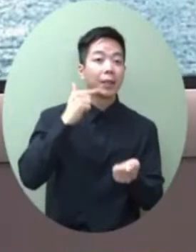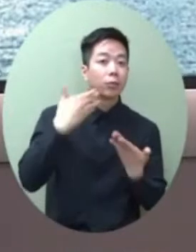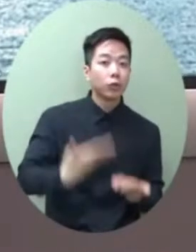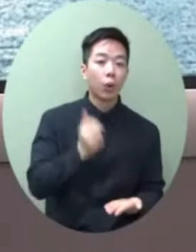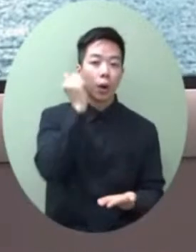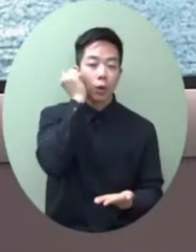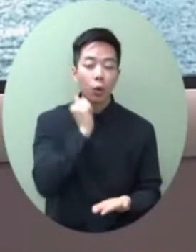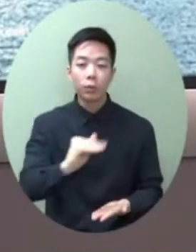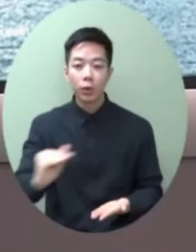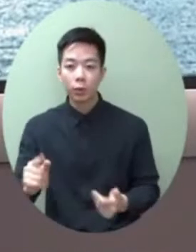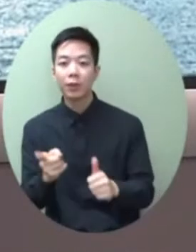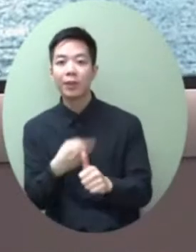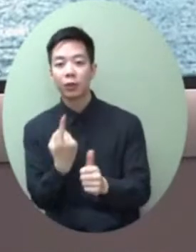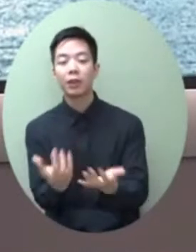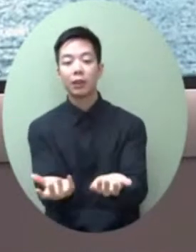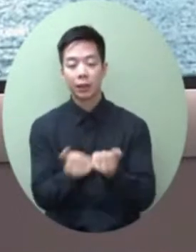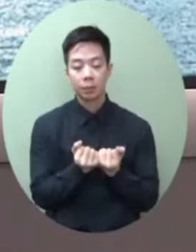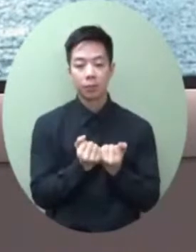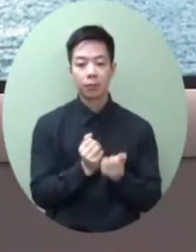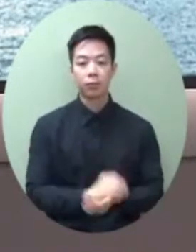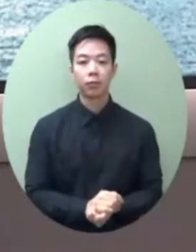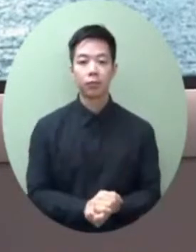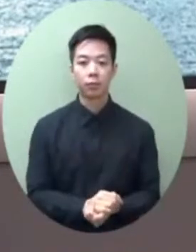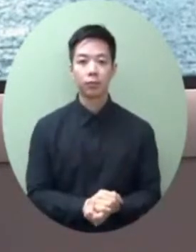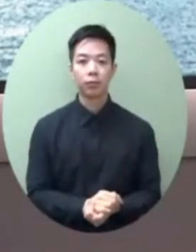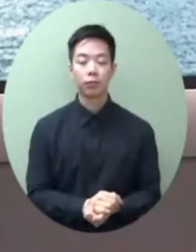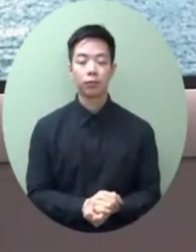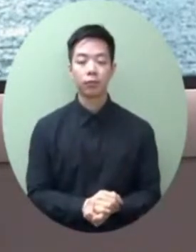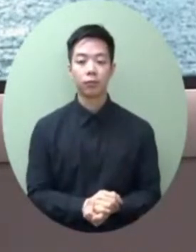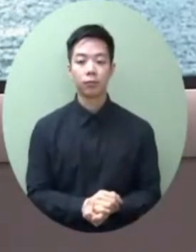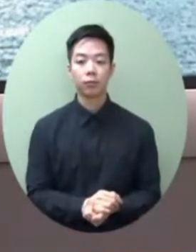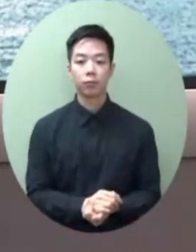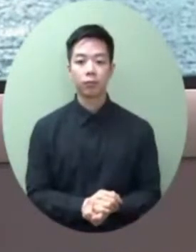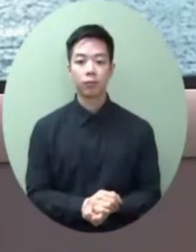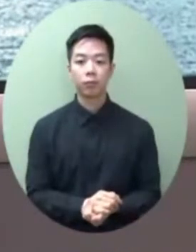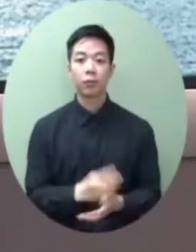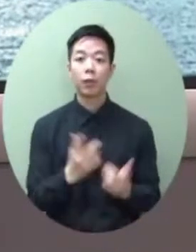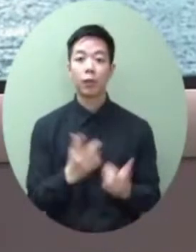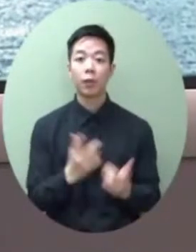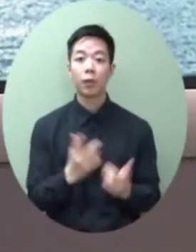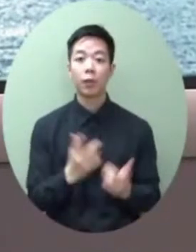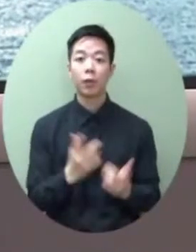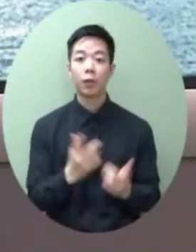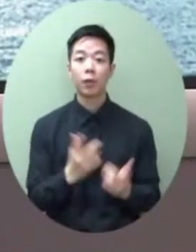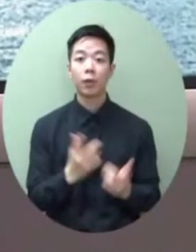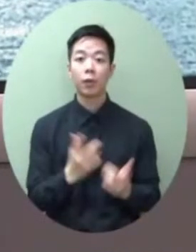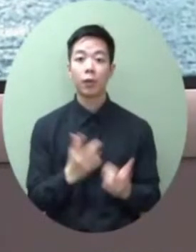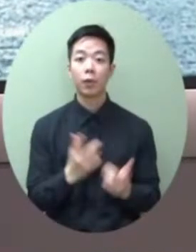accord priority to the 3 classes of patients to make sure they are admitted.